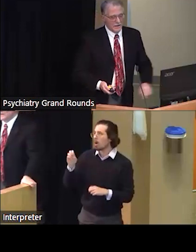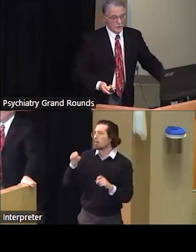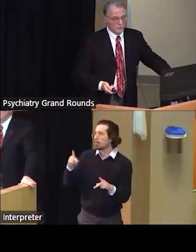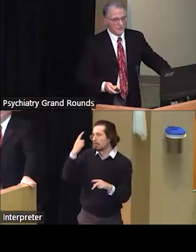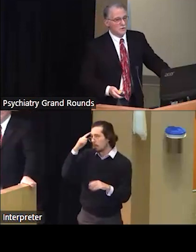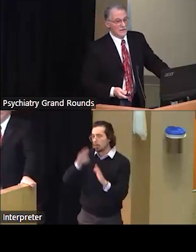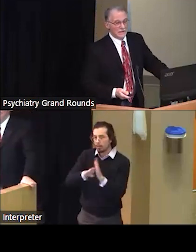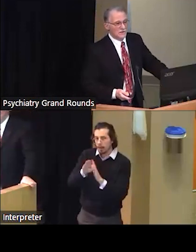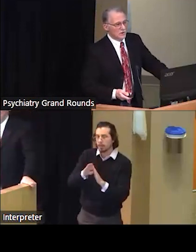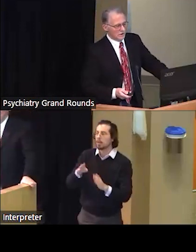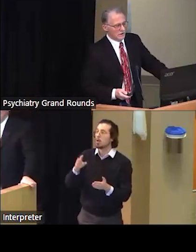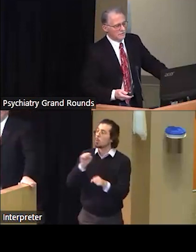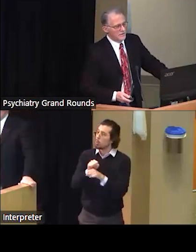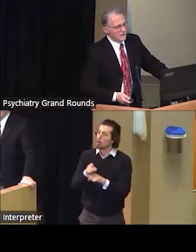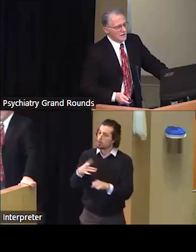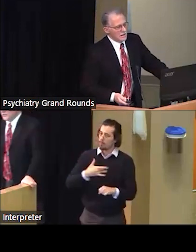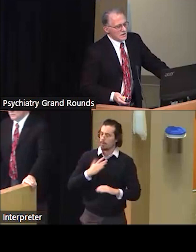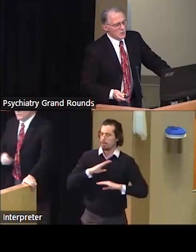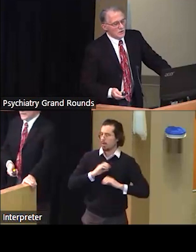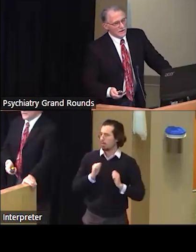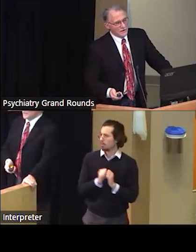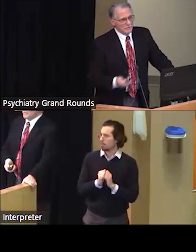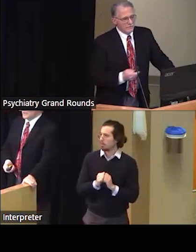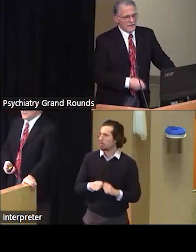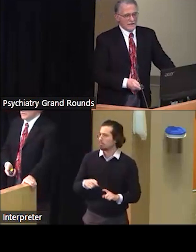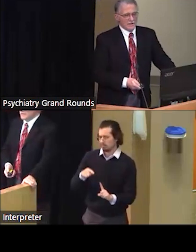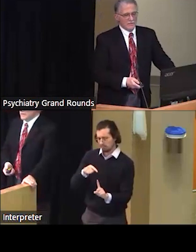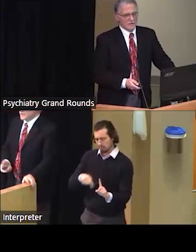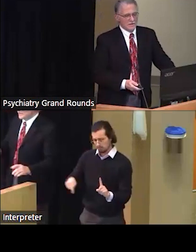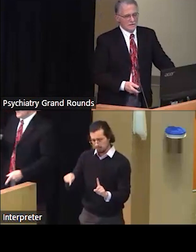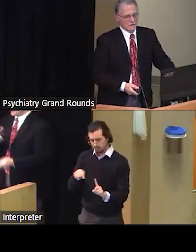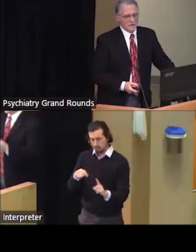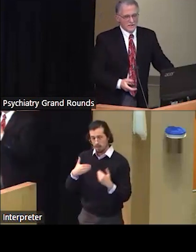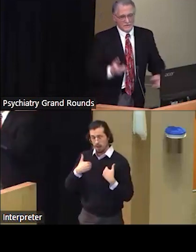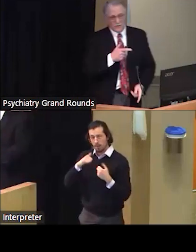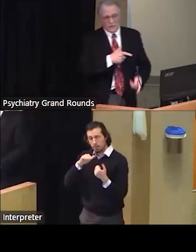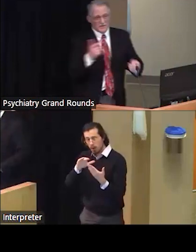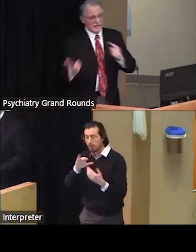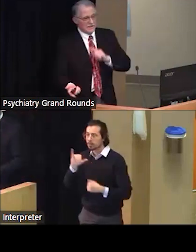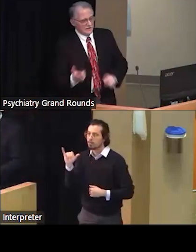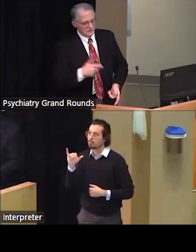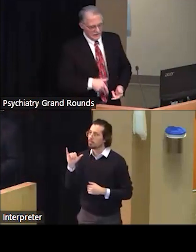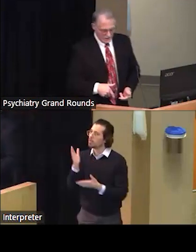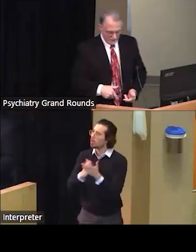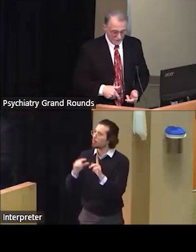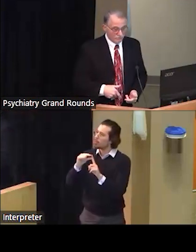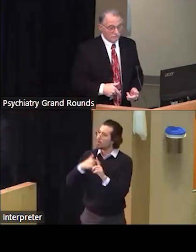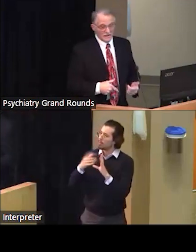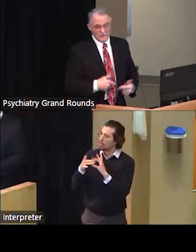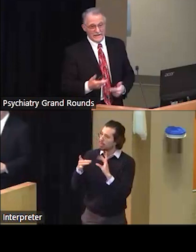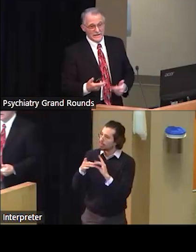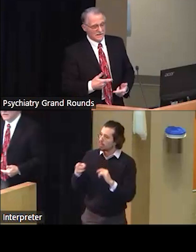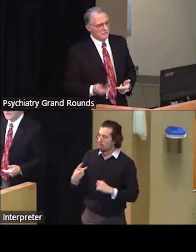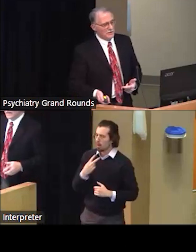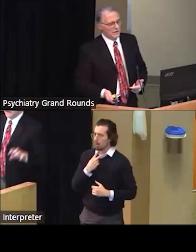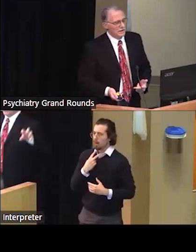development, purposeful, meaningful work. So are there mechanisms? Some of our words, like I said in the beginning, are